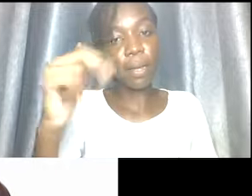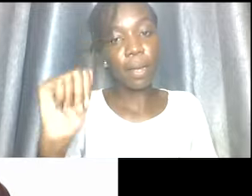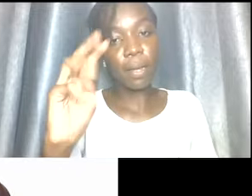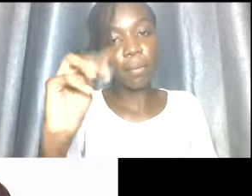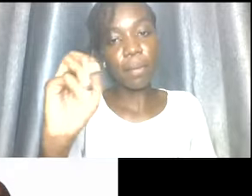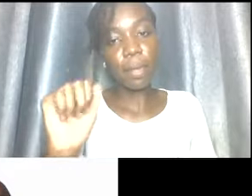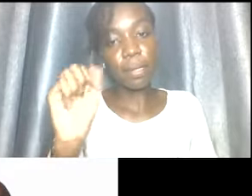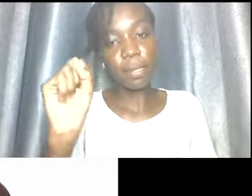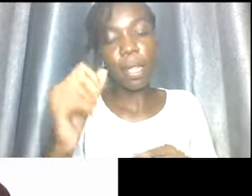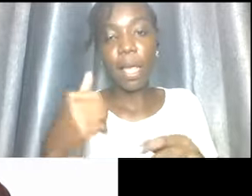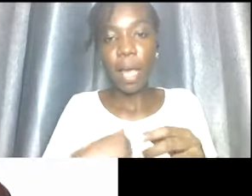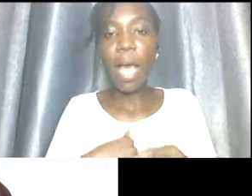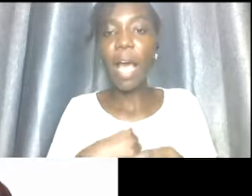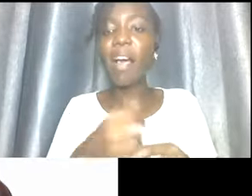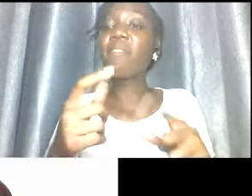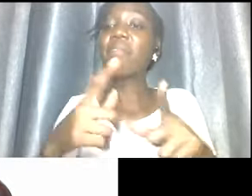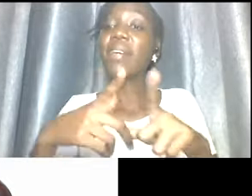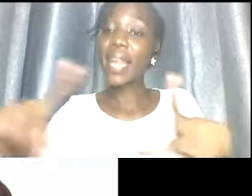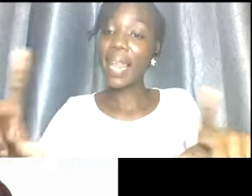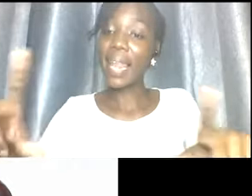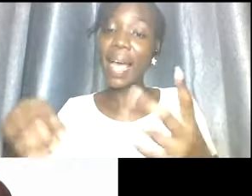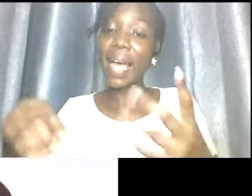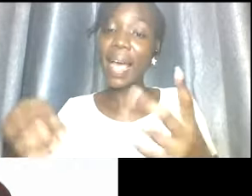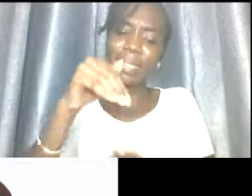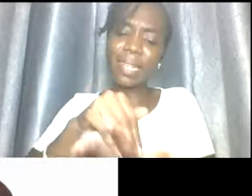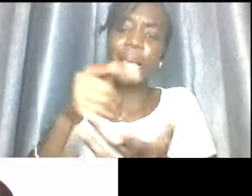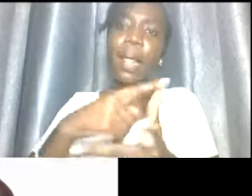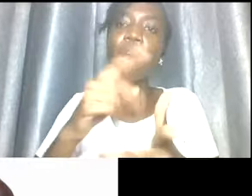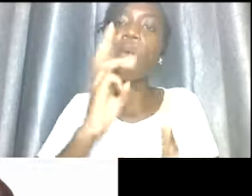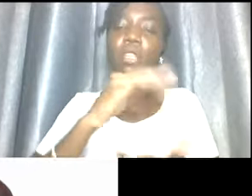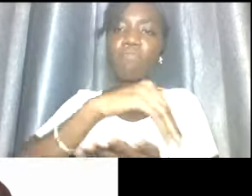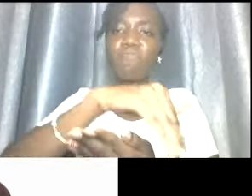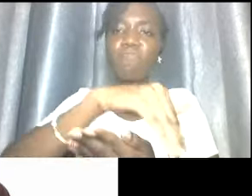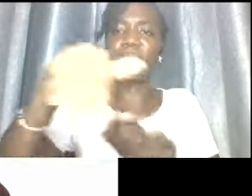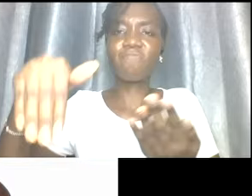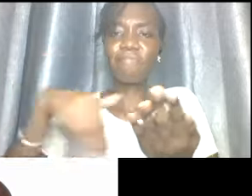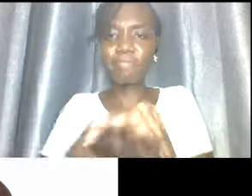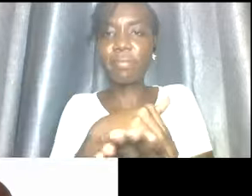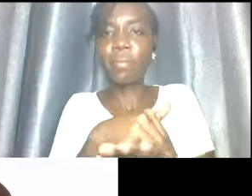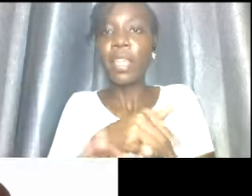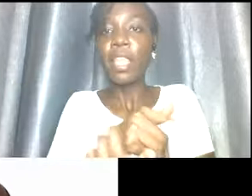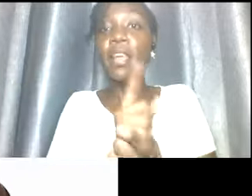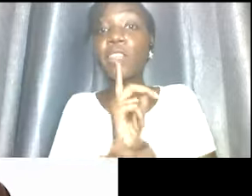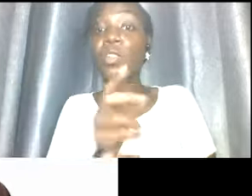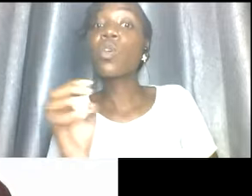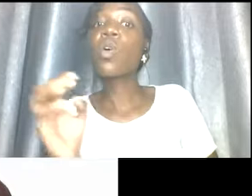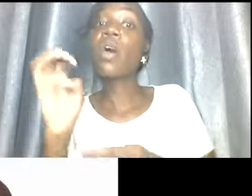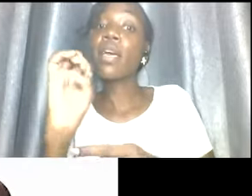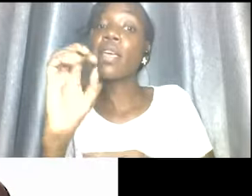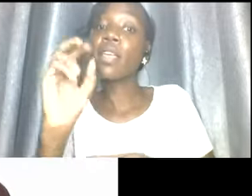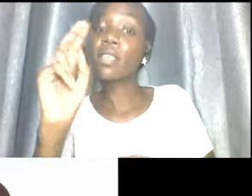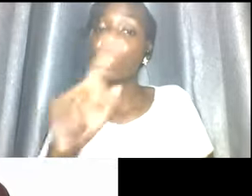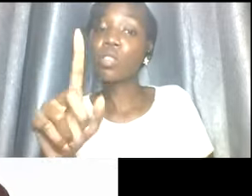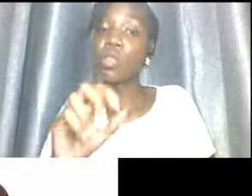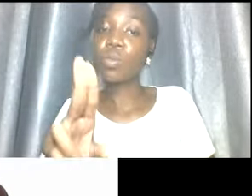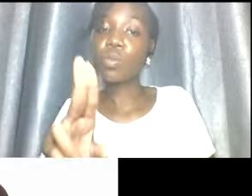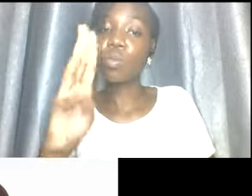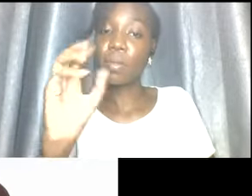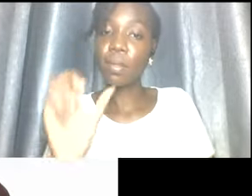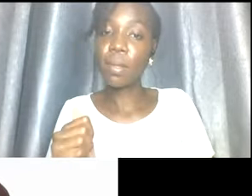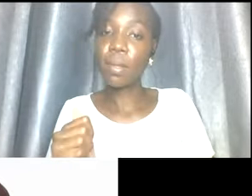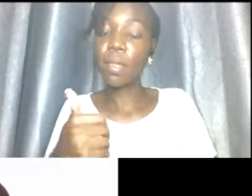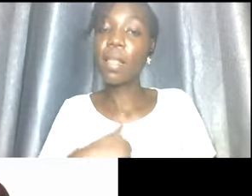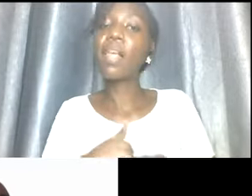keys. Not all are populated, but one of the populated ones is called Exuma, the most picturesque